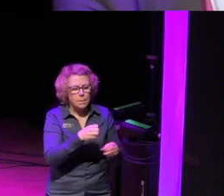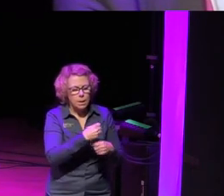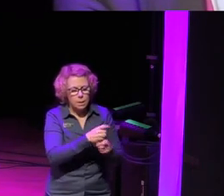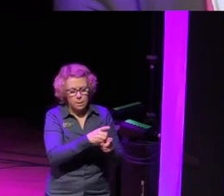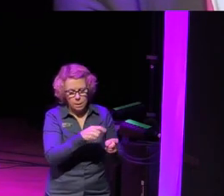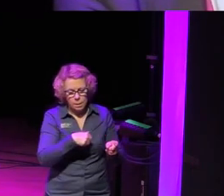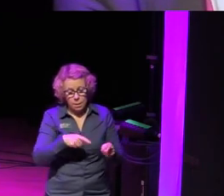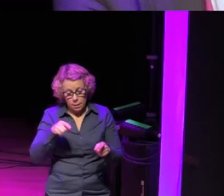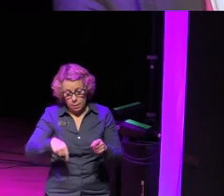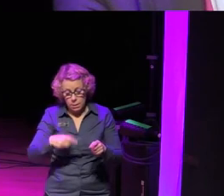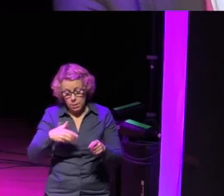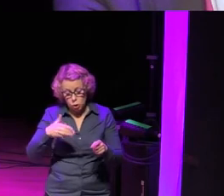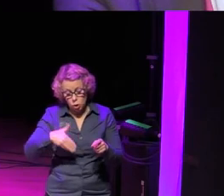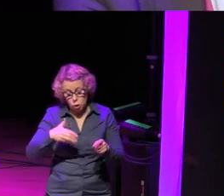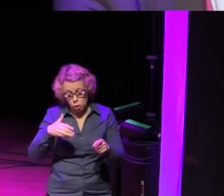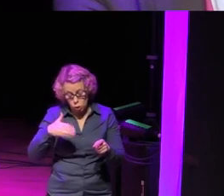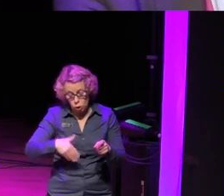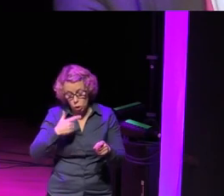in South Africa,